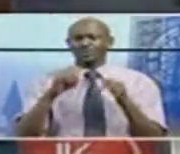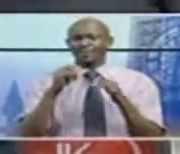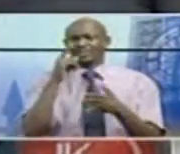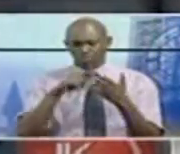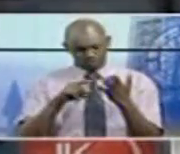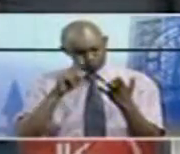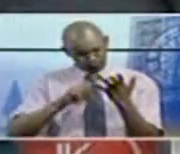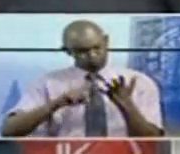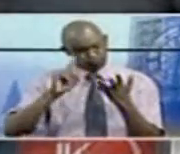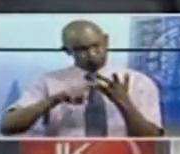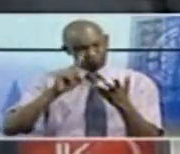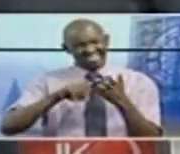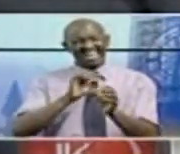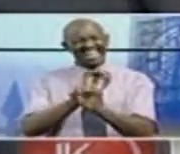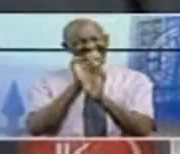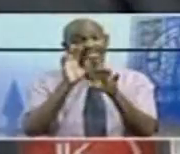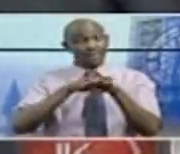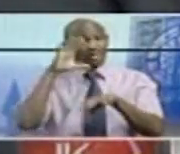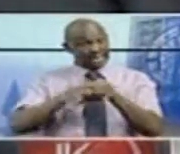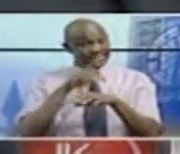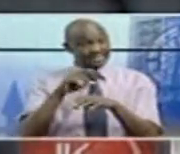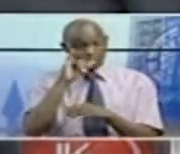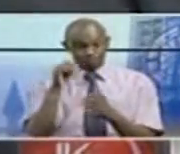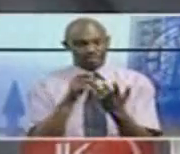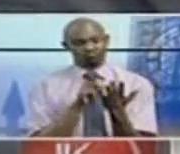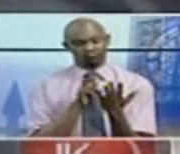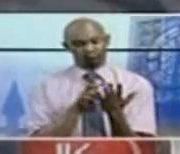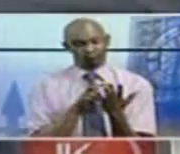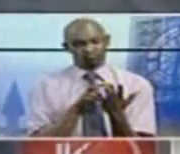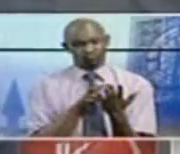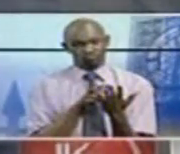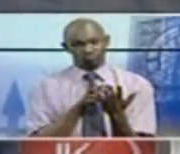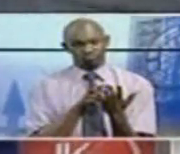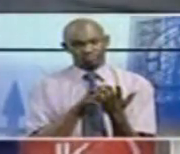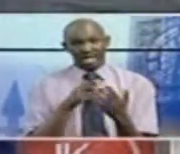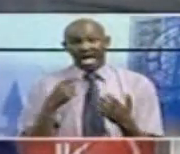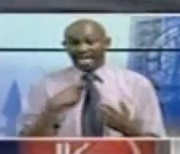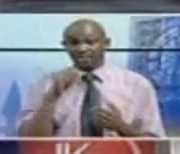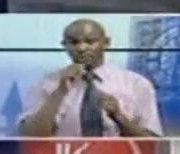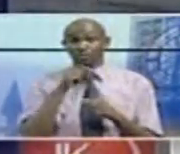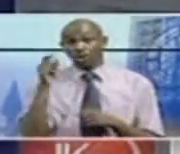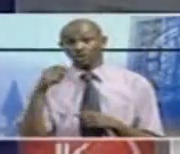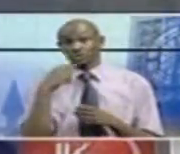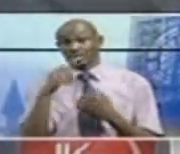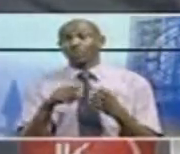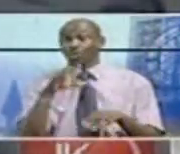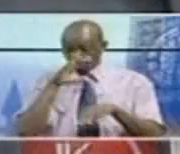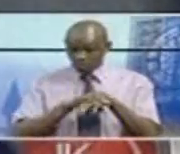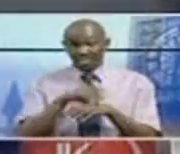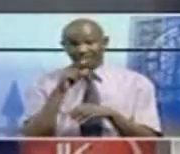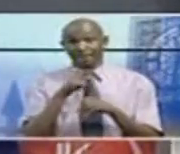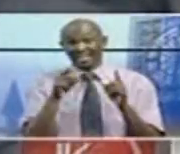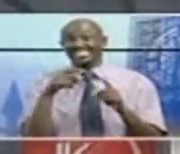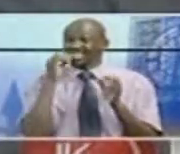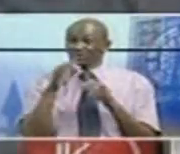implemented? And if we receive that as Jubilee, we are not going to hesitate to harvest that which is good. But if